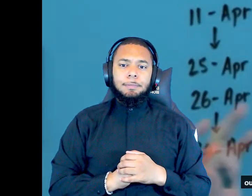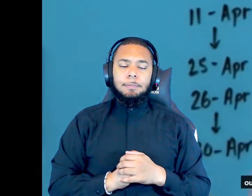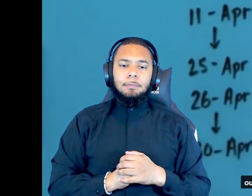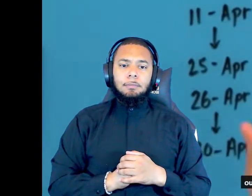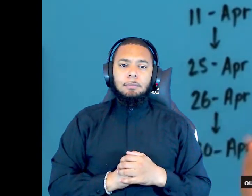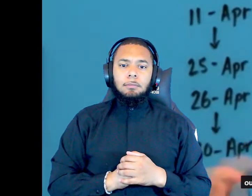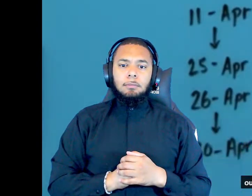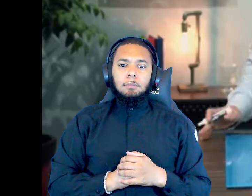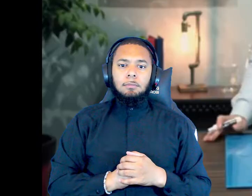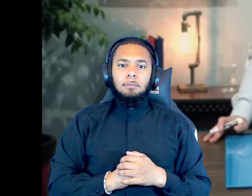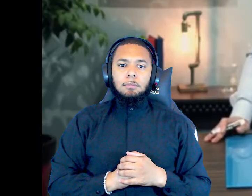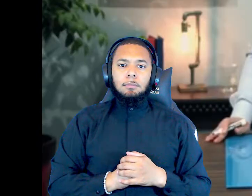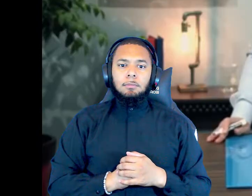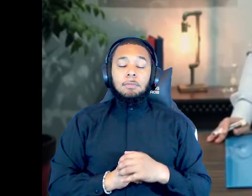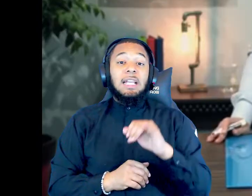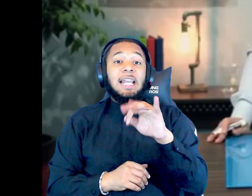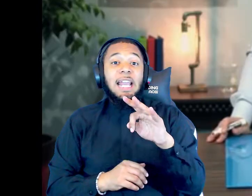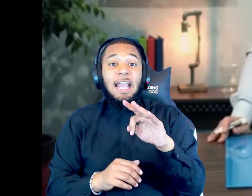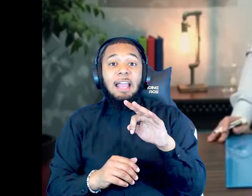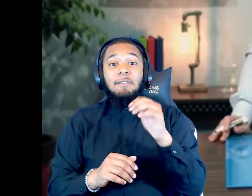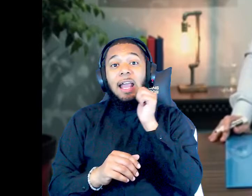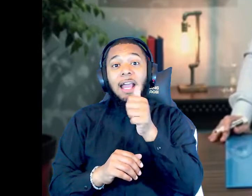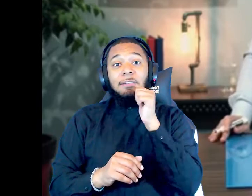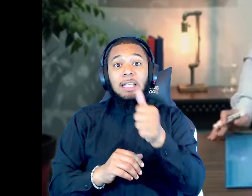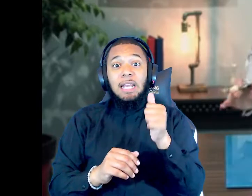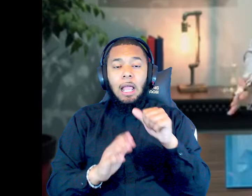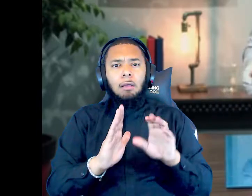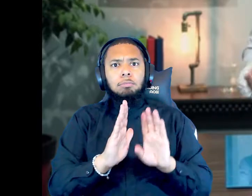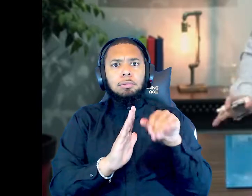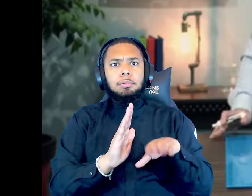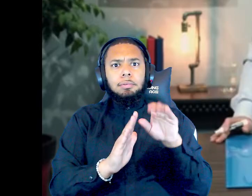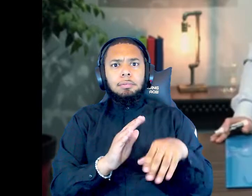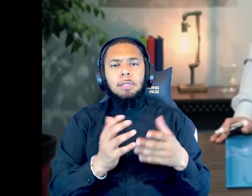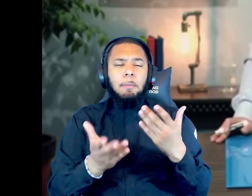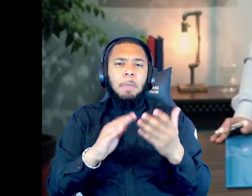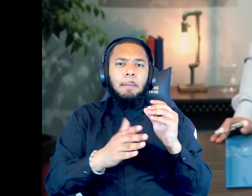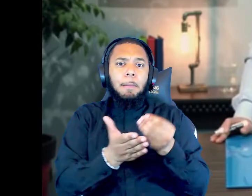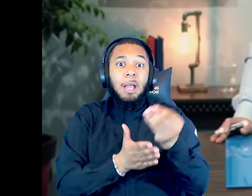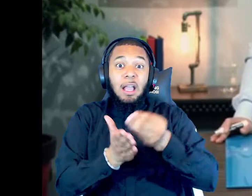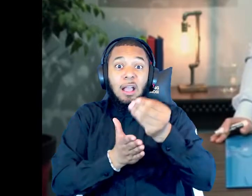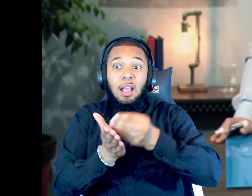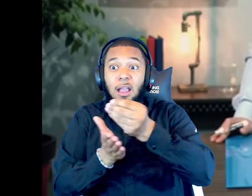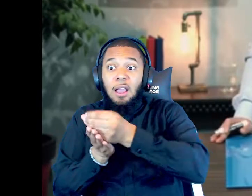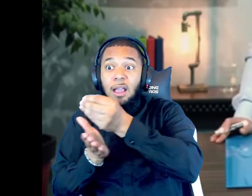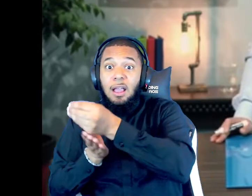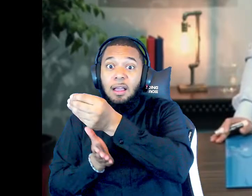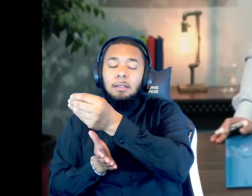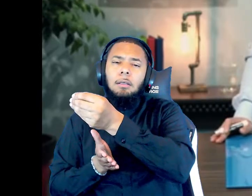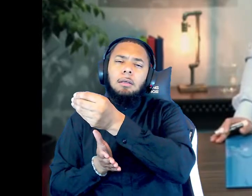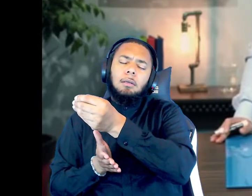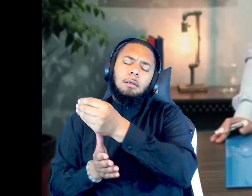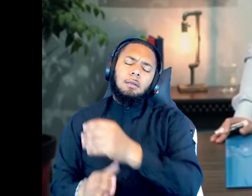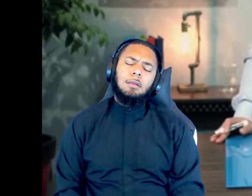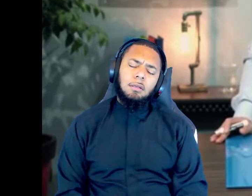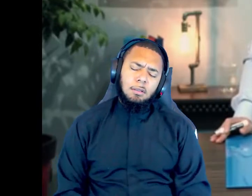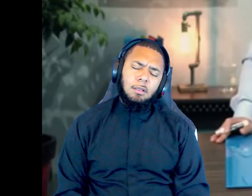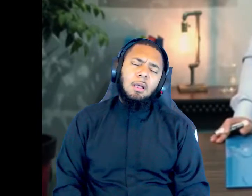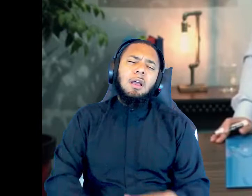balance, because it could change. Now, if it changes every day, because you're putting like new purchases on it, this is going to take a